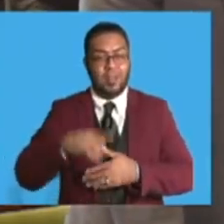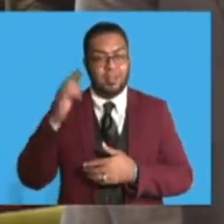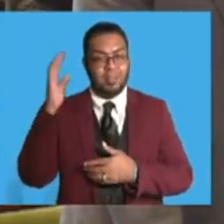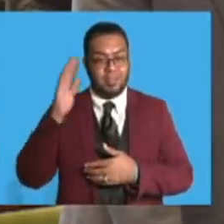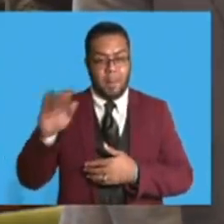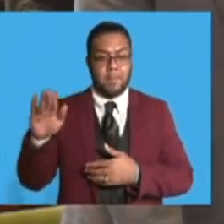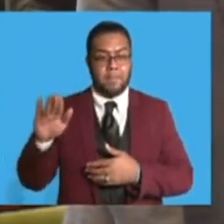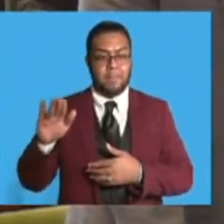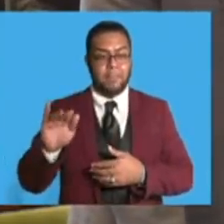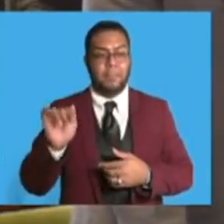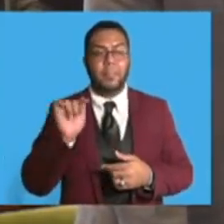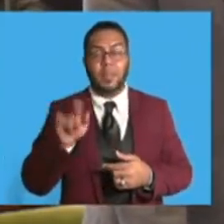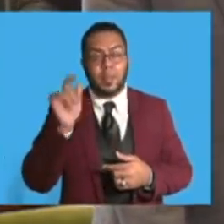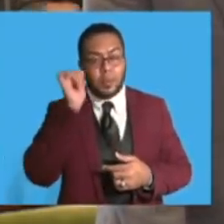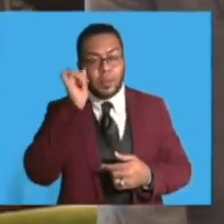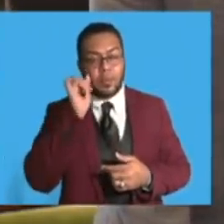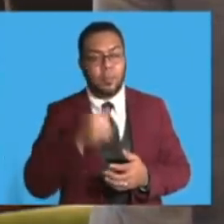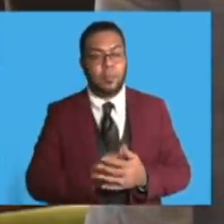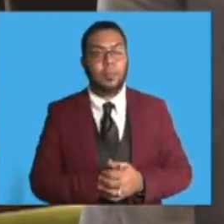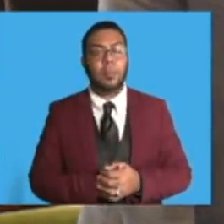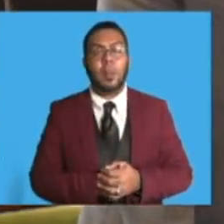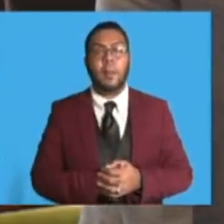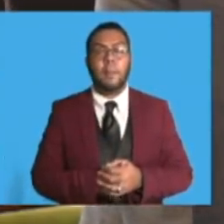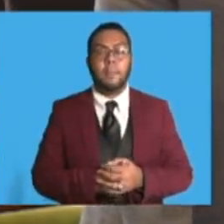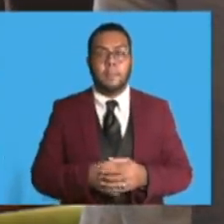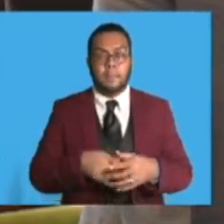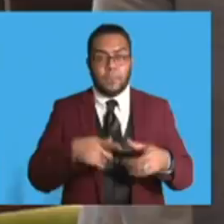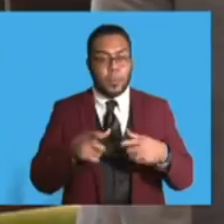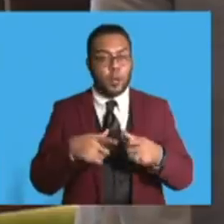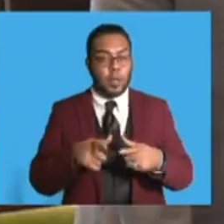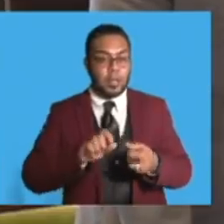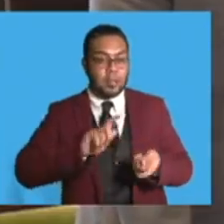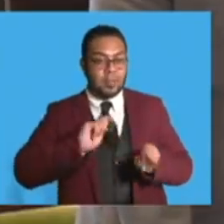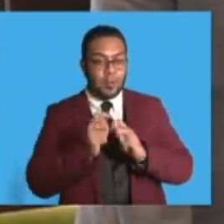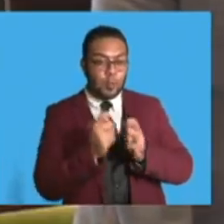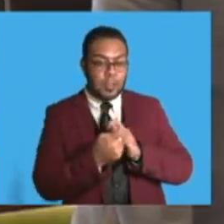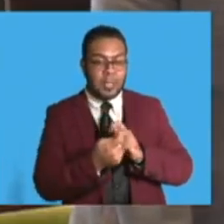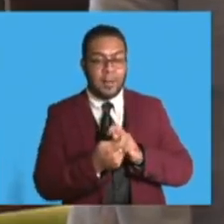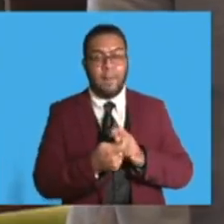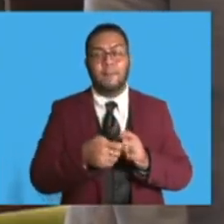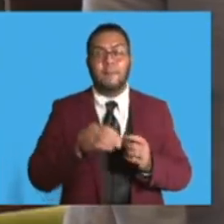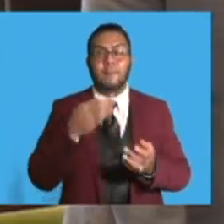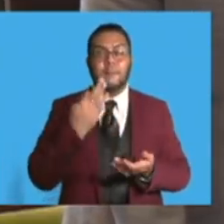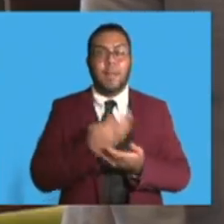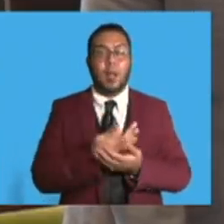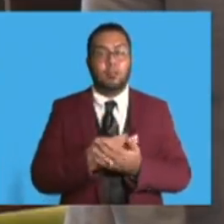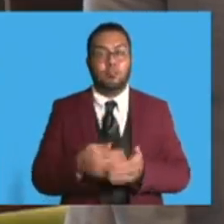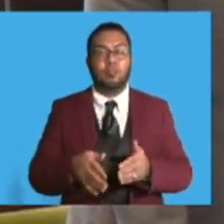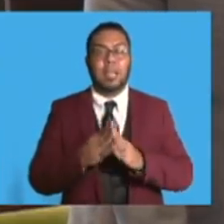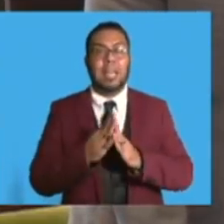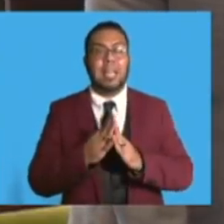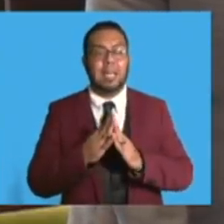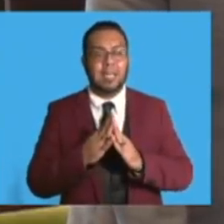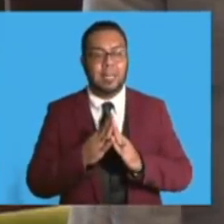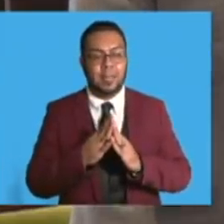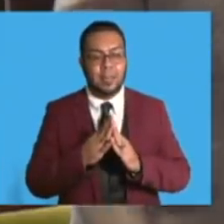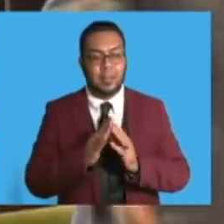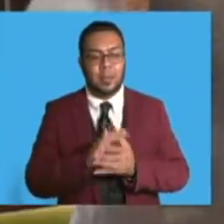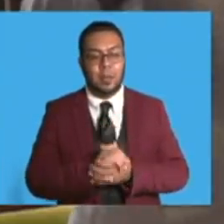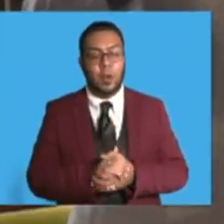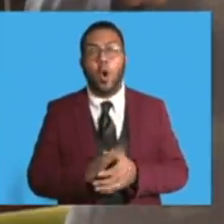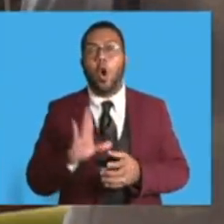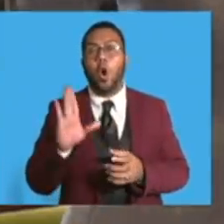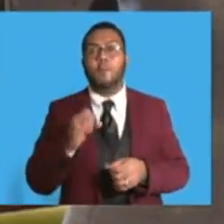manipulators. Manipulation of facts, the manipulation of trying to raise a communal sense of antagonism,